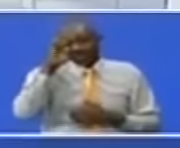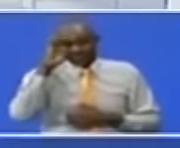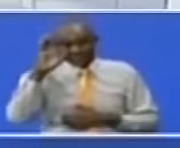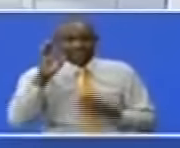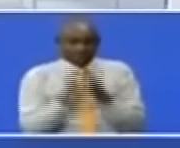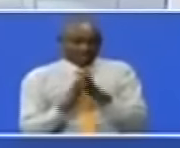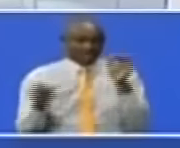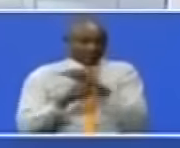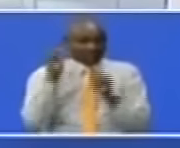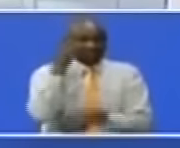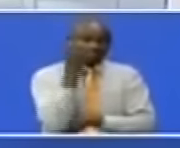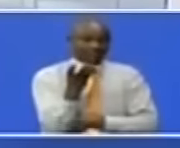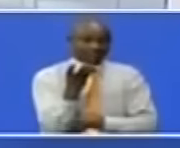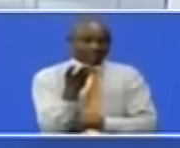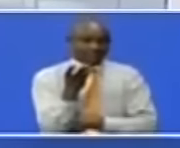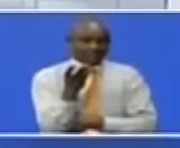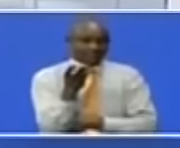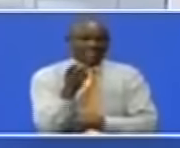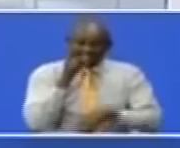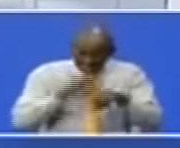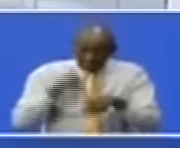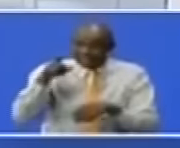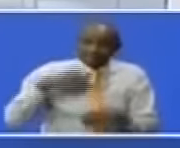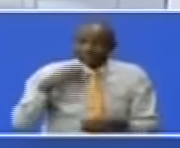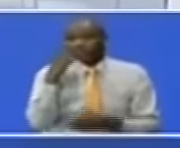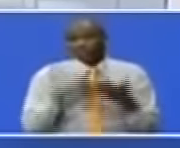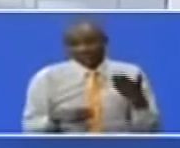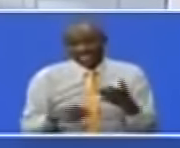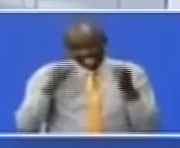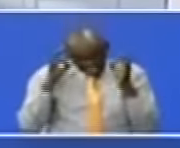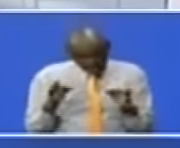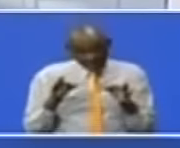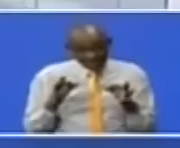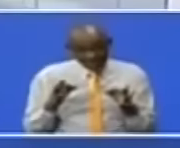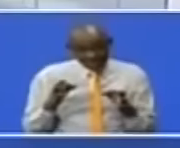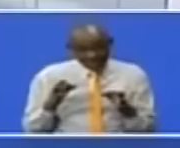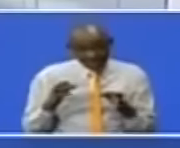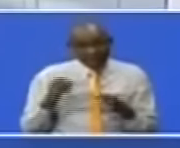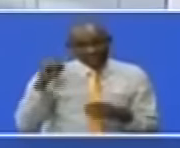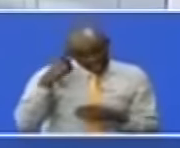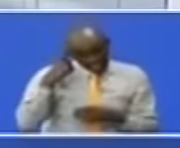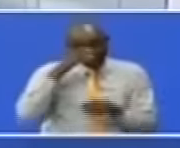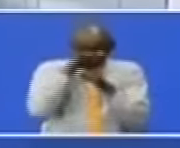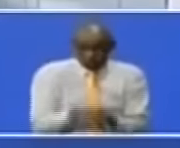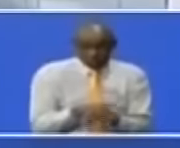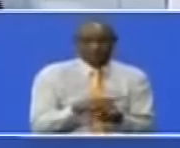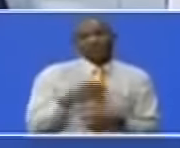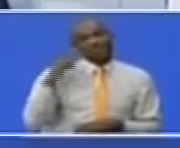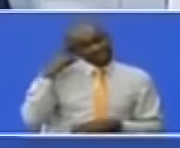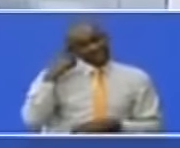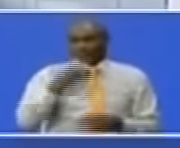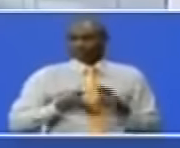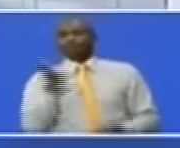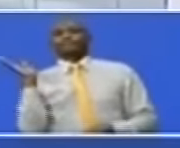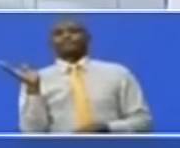deputy president? Mm-hmm. When we are going to have these people saying, if we feel disfranchised, then we either move